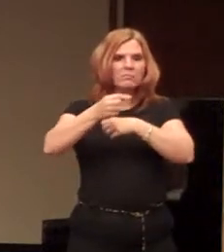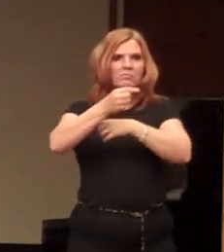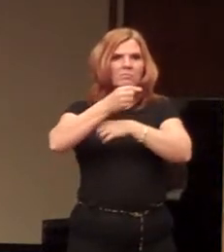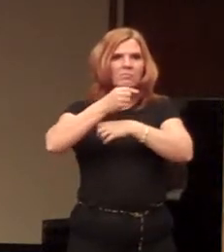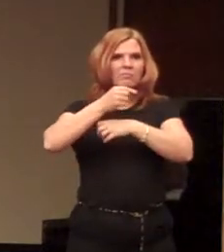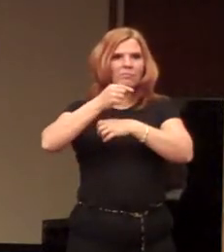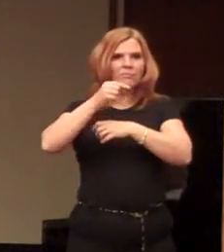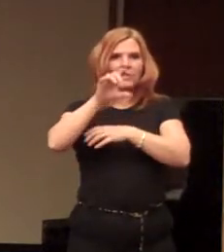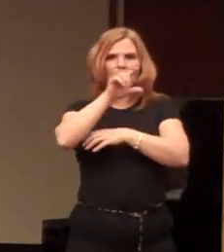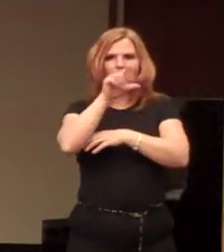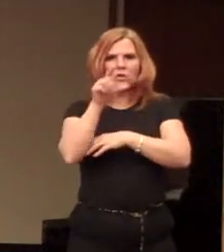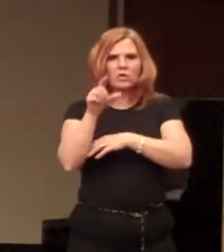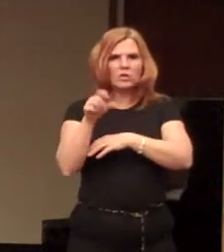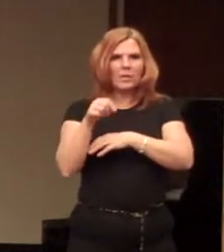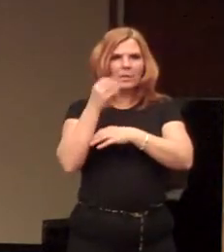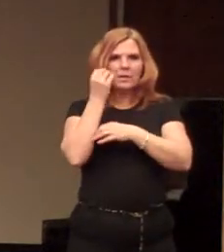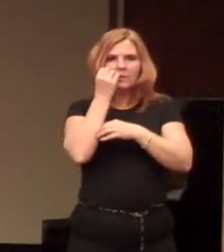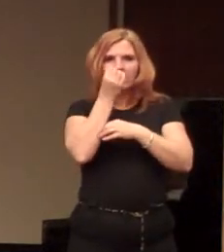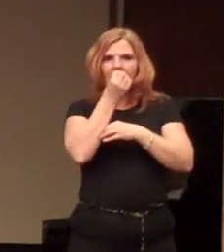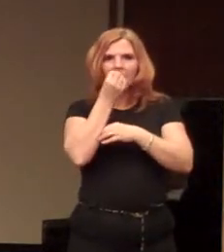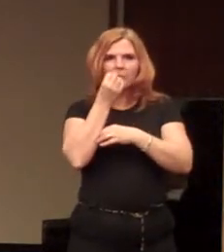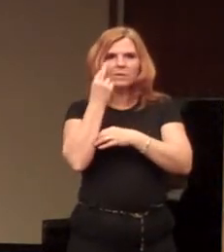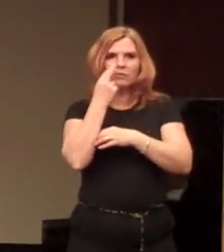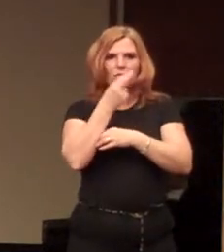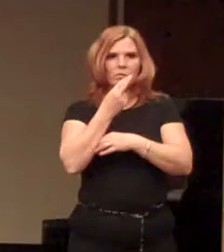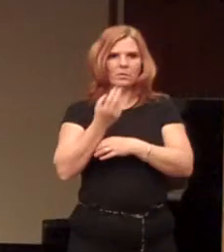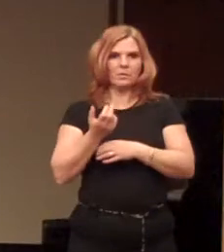with Japanese honeysuckle and rambler roses.